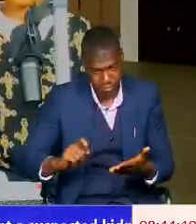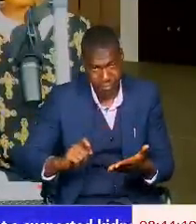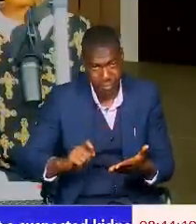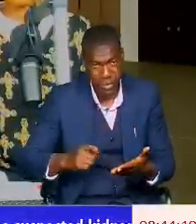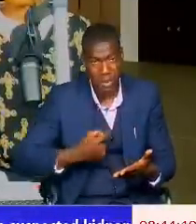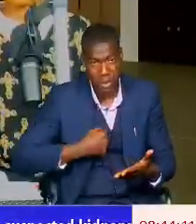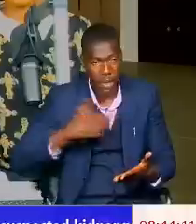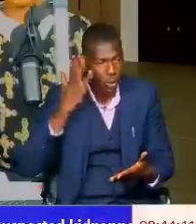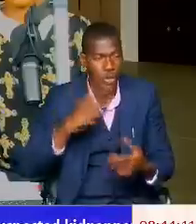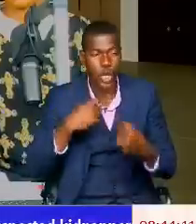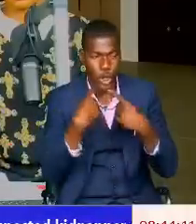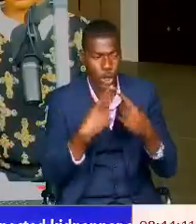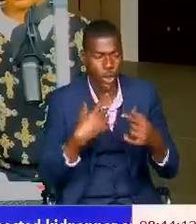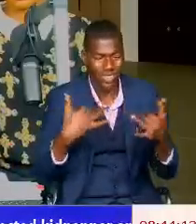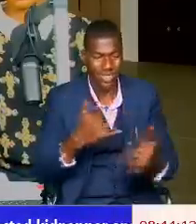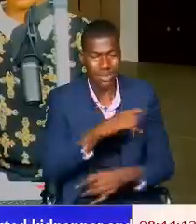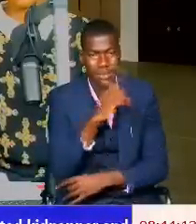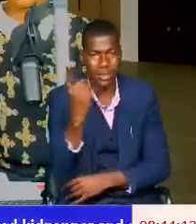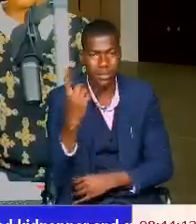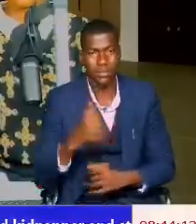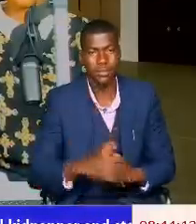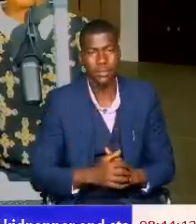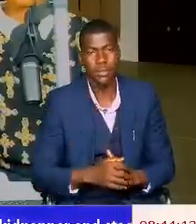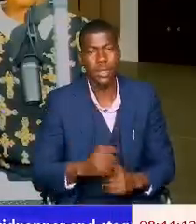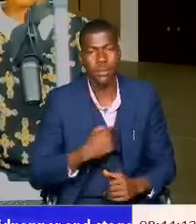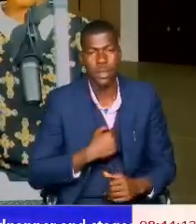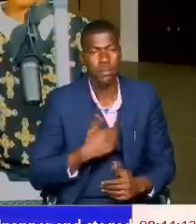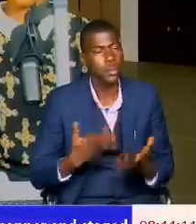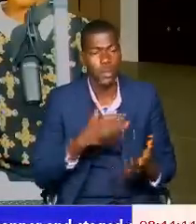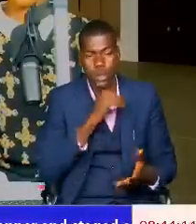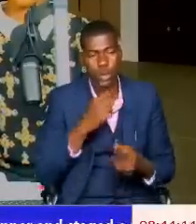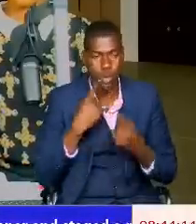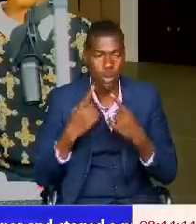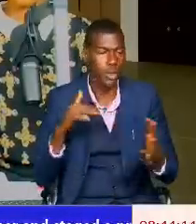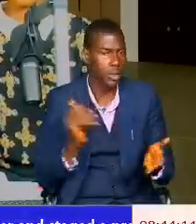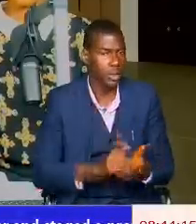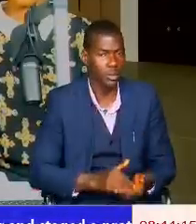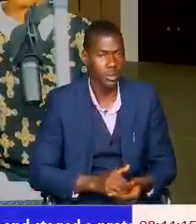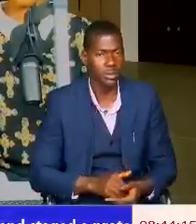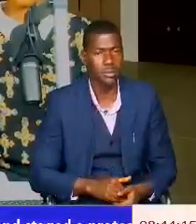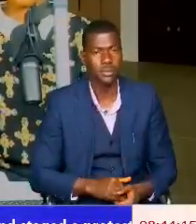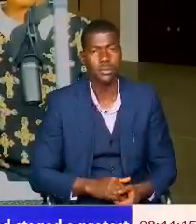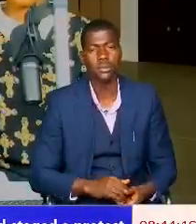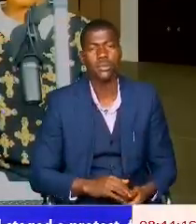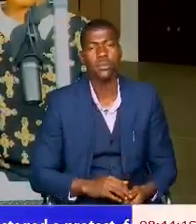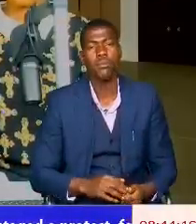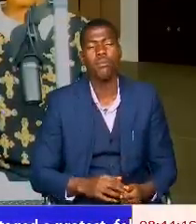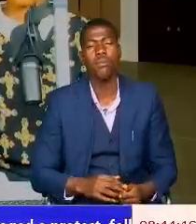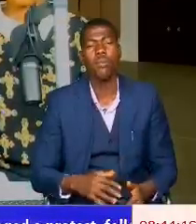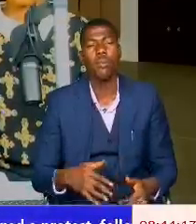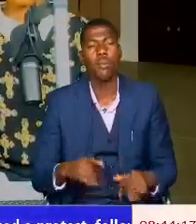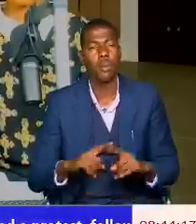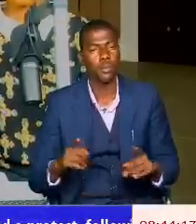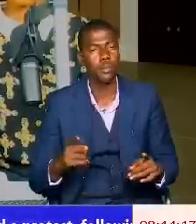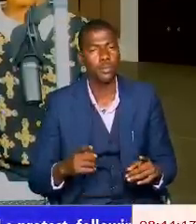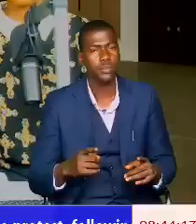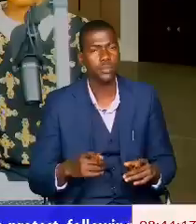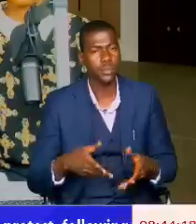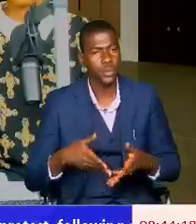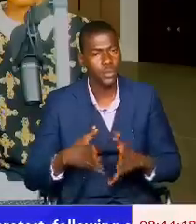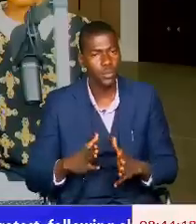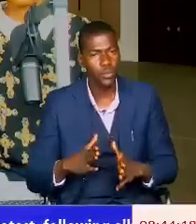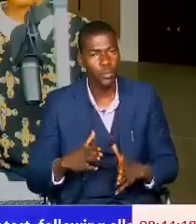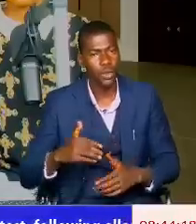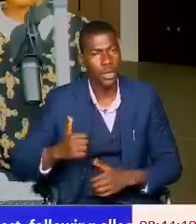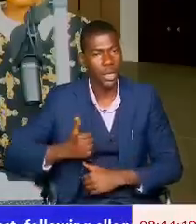I go talk them today. I feel no repeat them again. But the rate at which army,